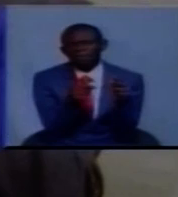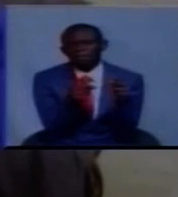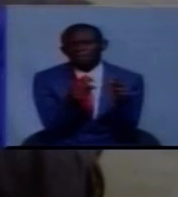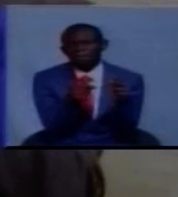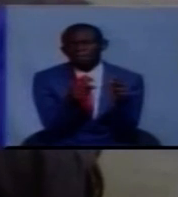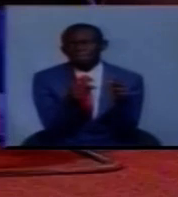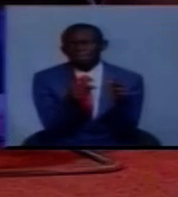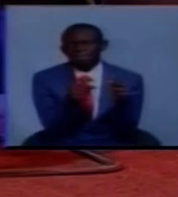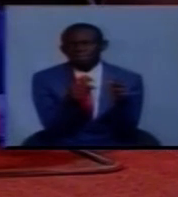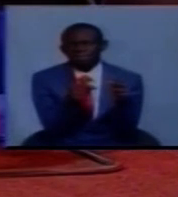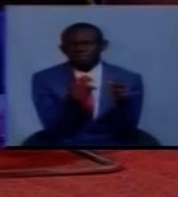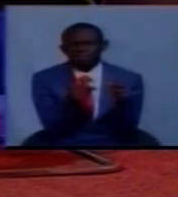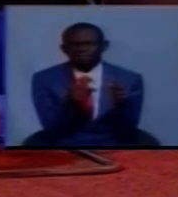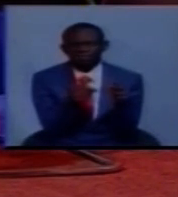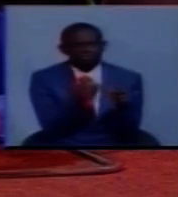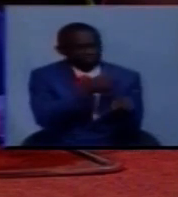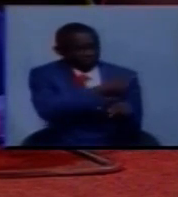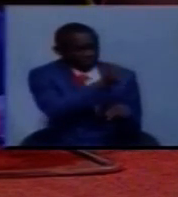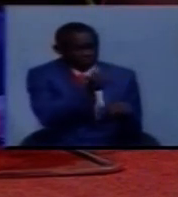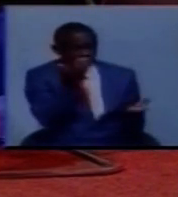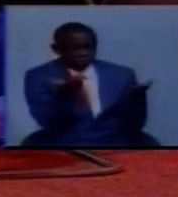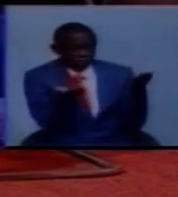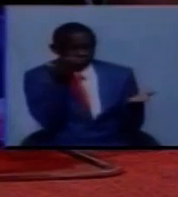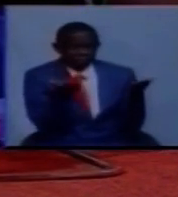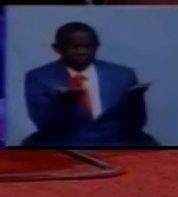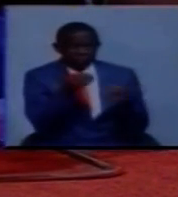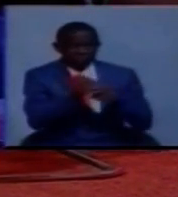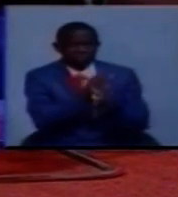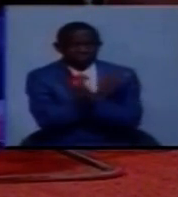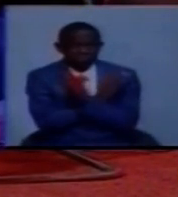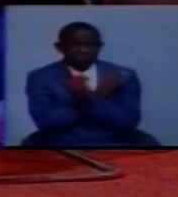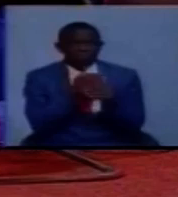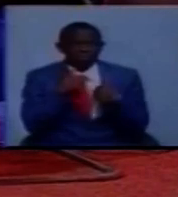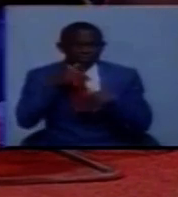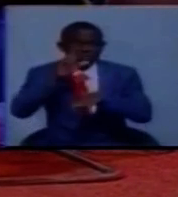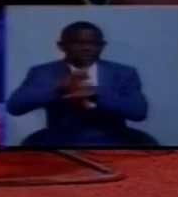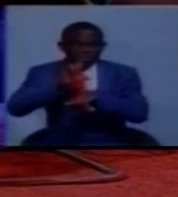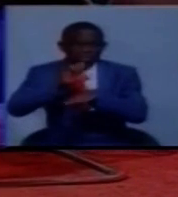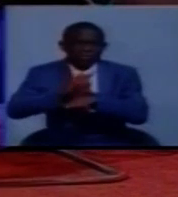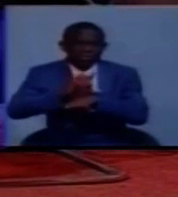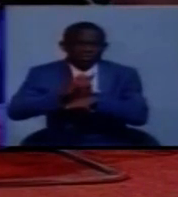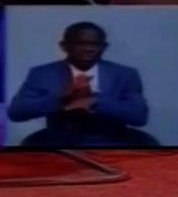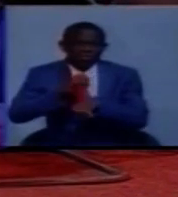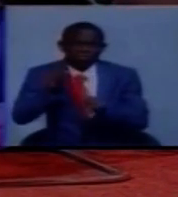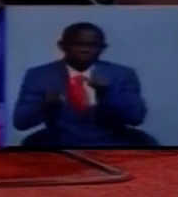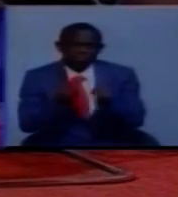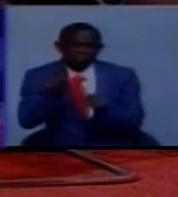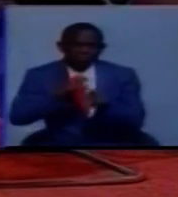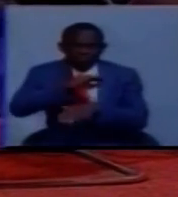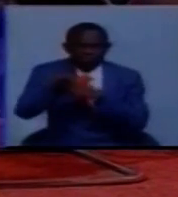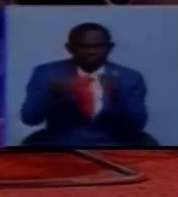we don't mix... You can tally that to the labor surplus that we have in the country, that each one wants to have a go at